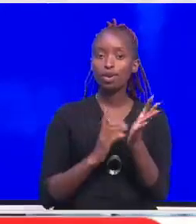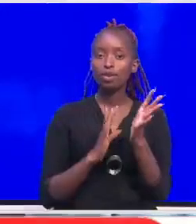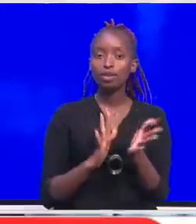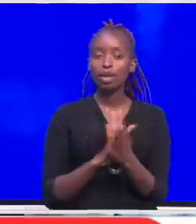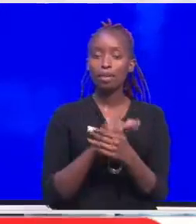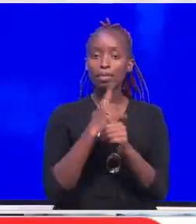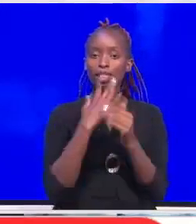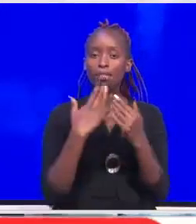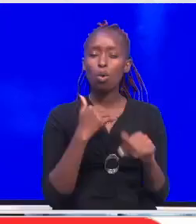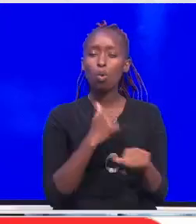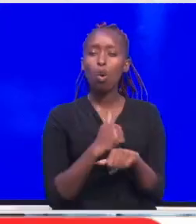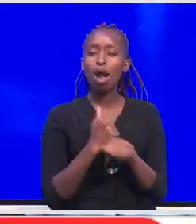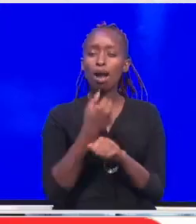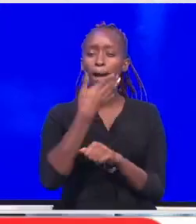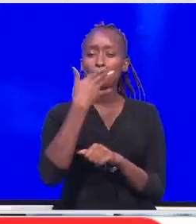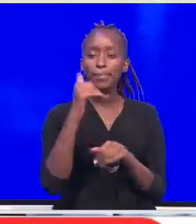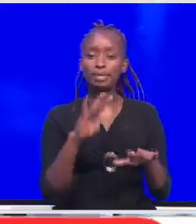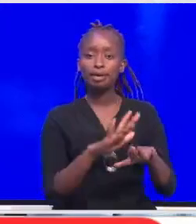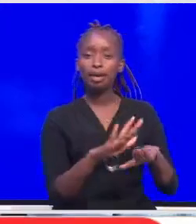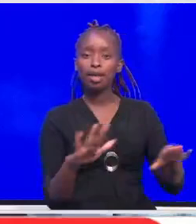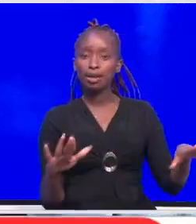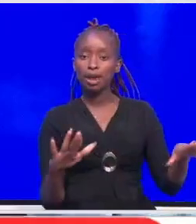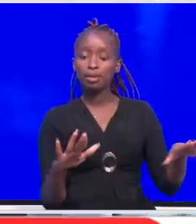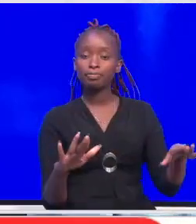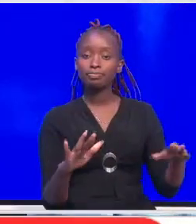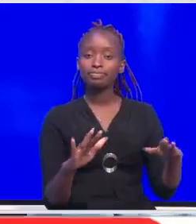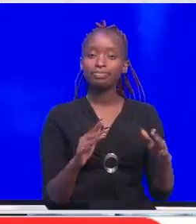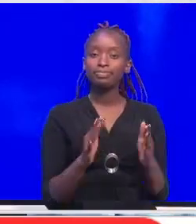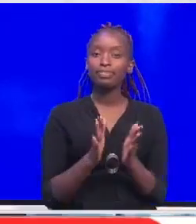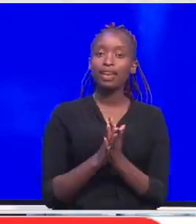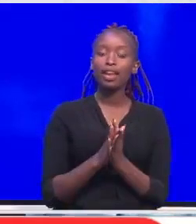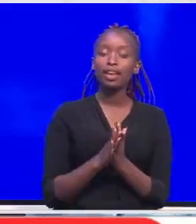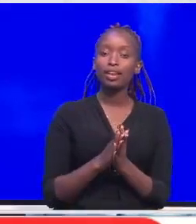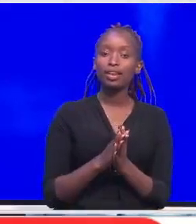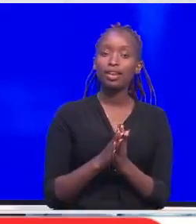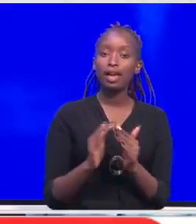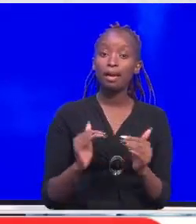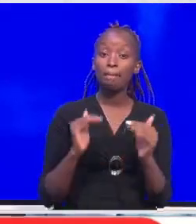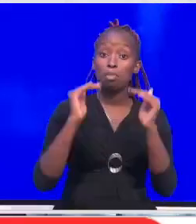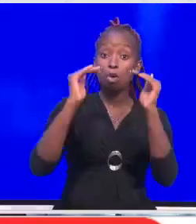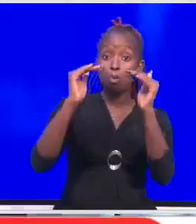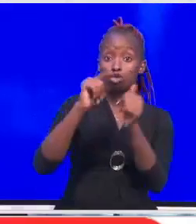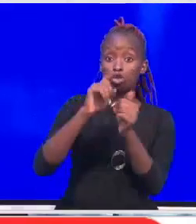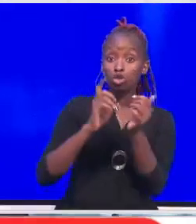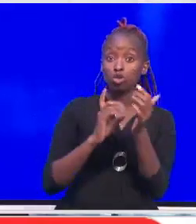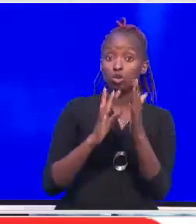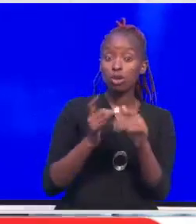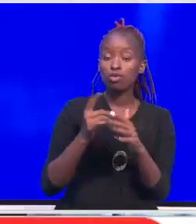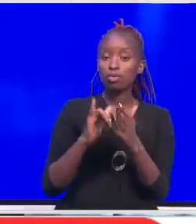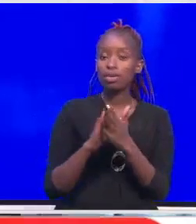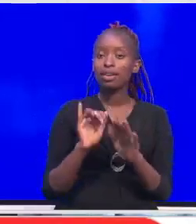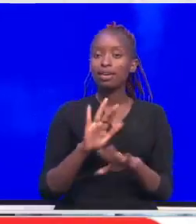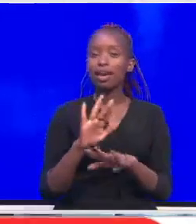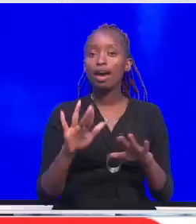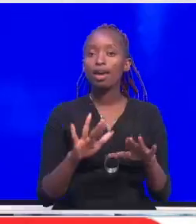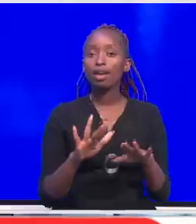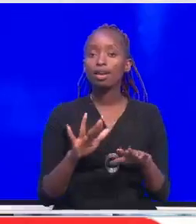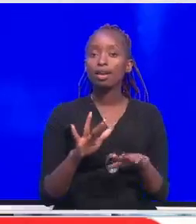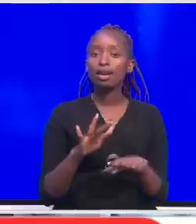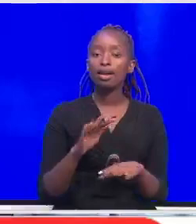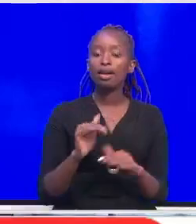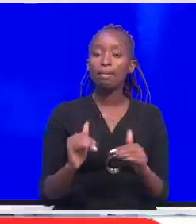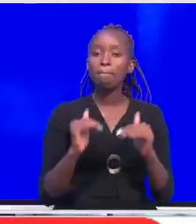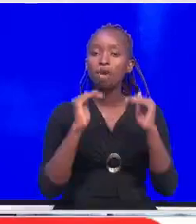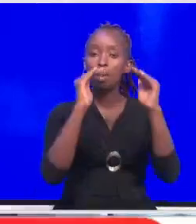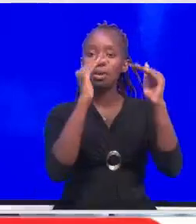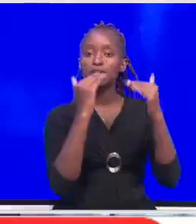better environment, that pay promotions of doctors, the common cadre that were supposed to be promoted, they have already been